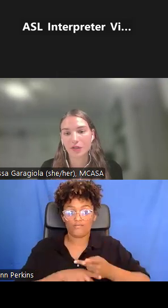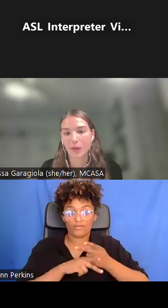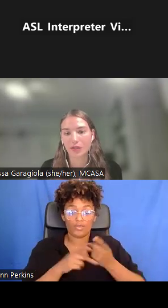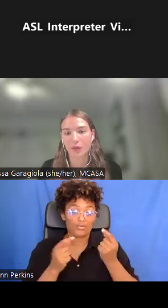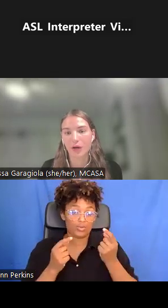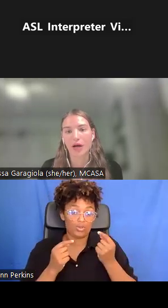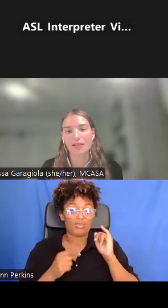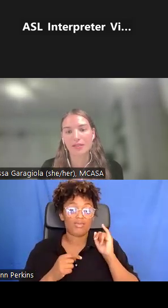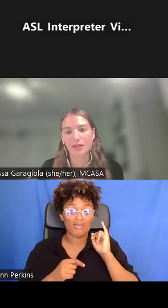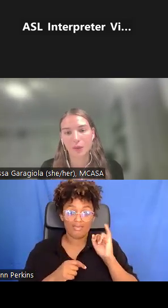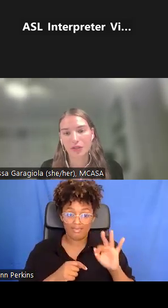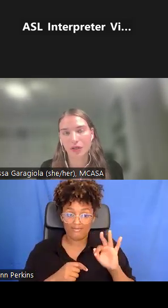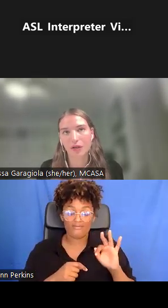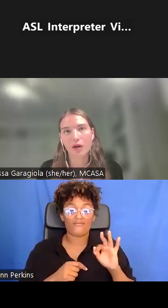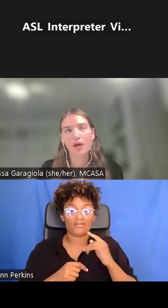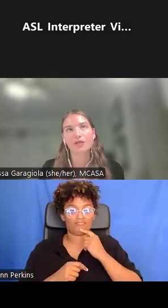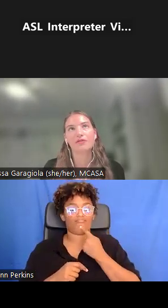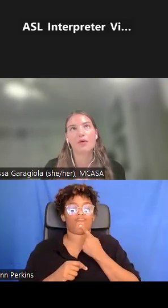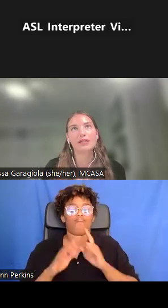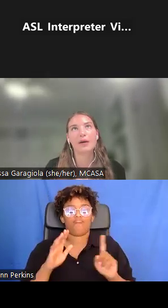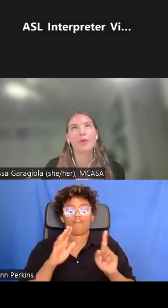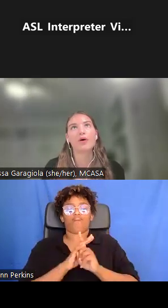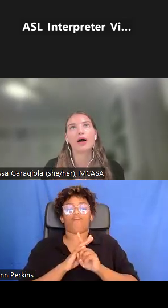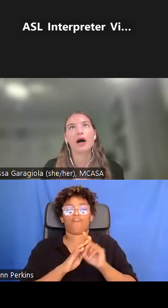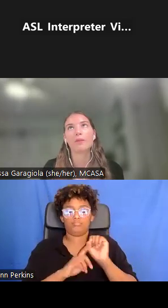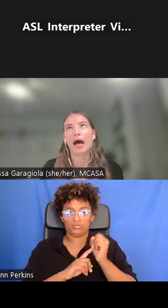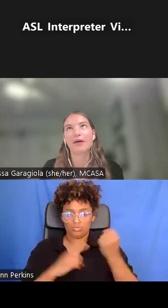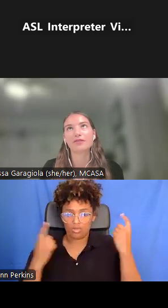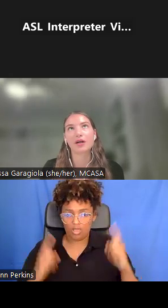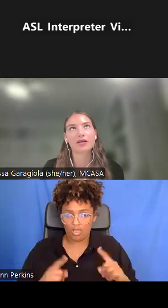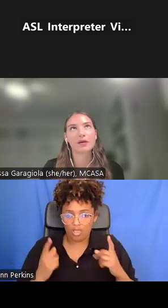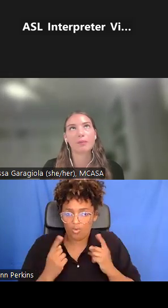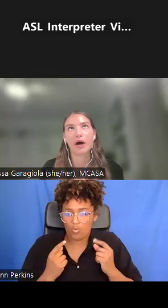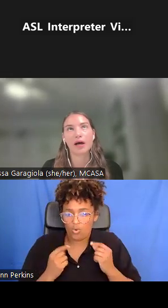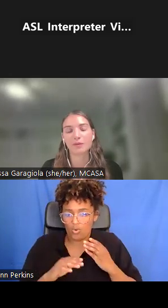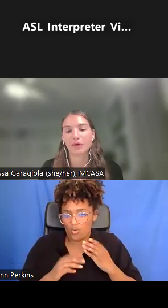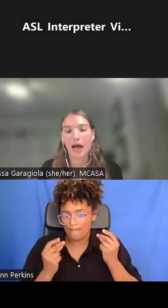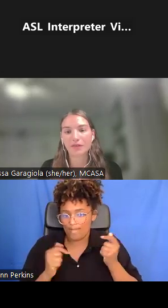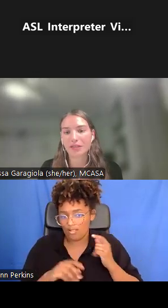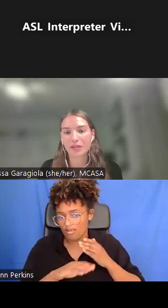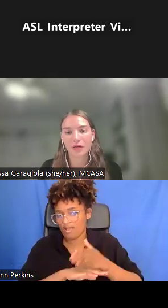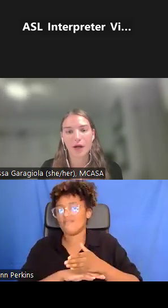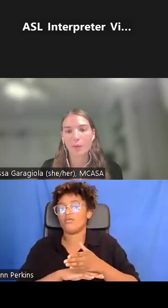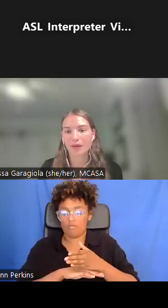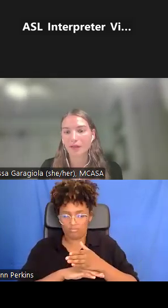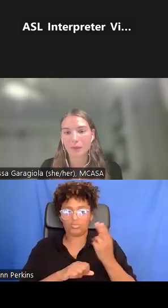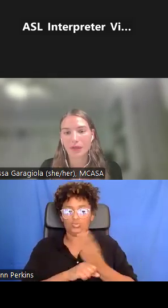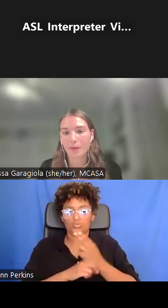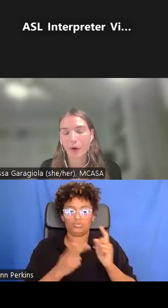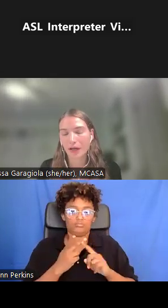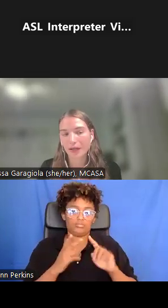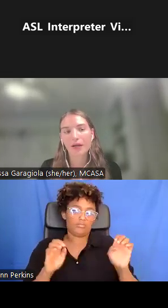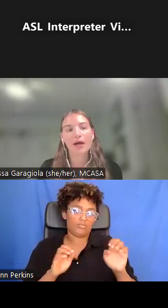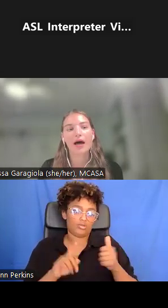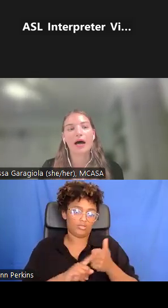intense situation or a crisis situation. So for example, after some hospital advocacy, you get home at like 3 in